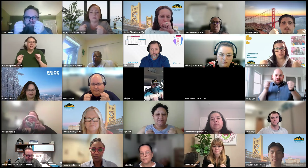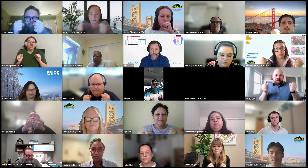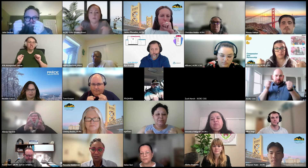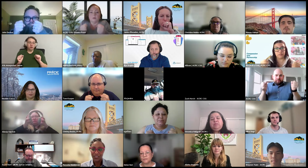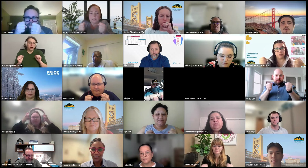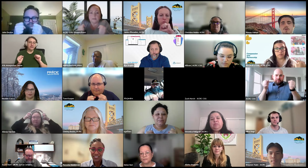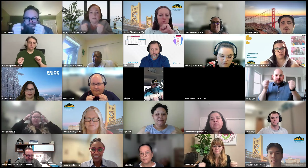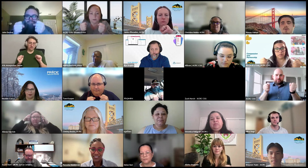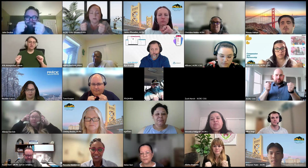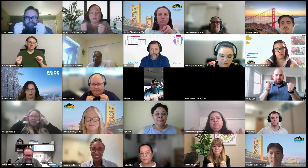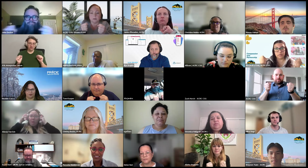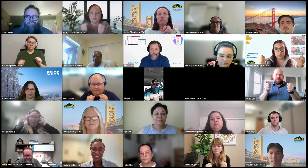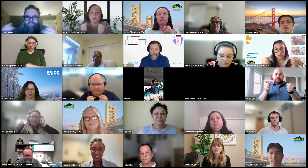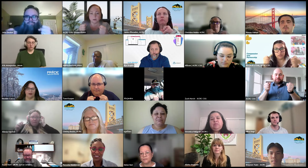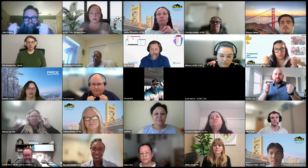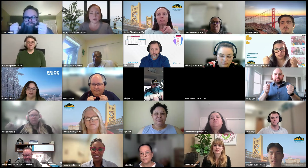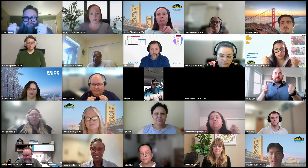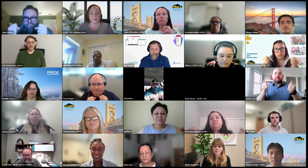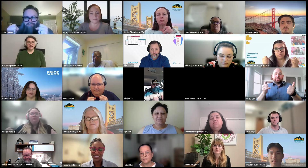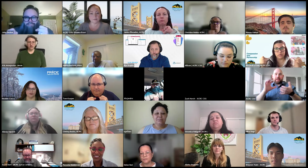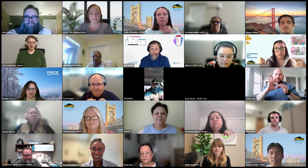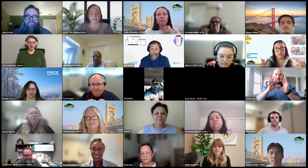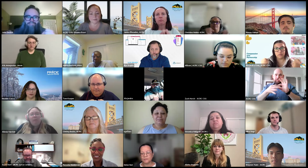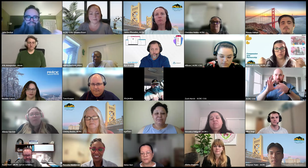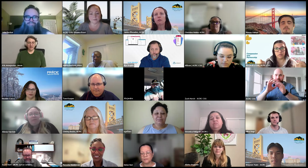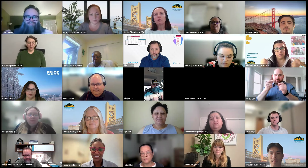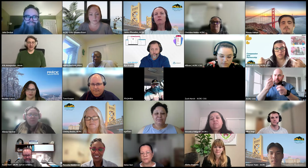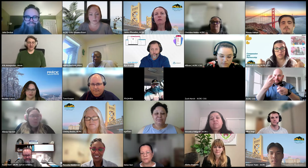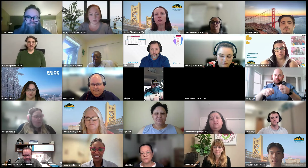and almost like you're shivering. So that's